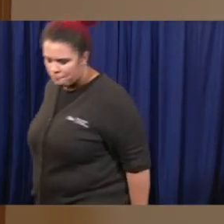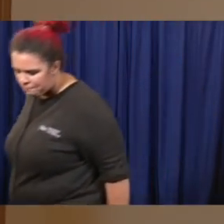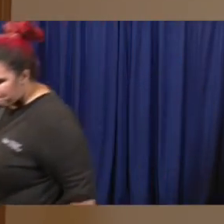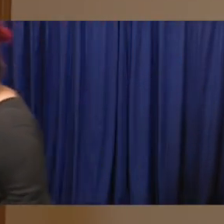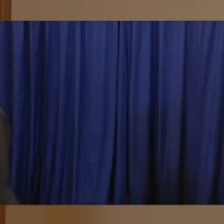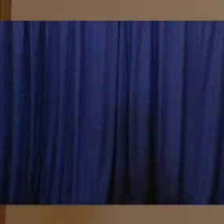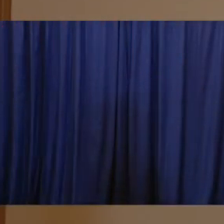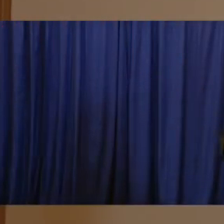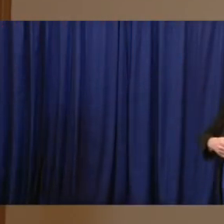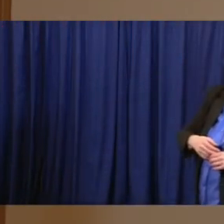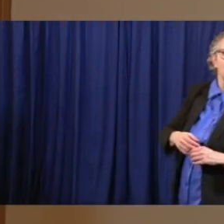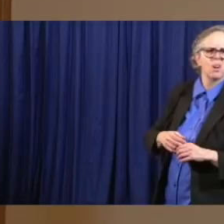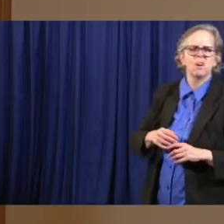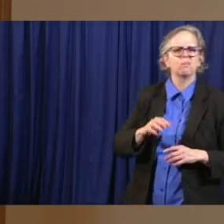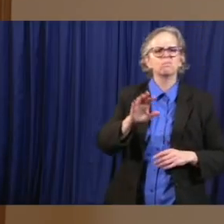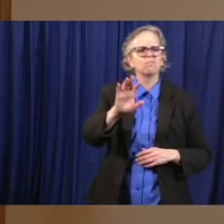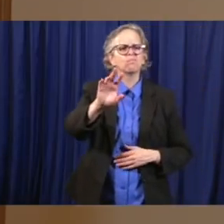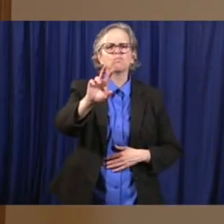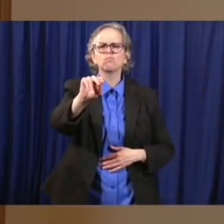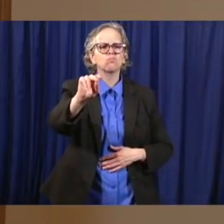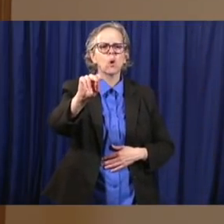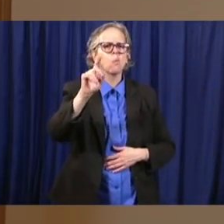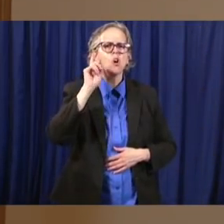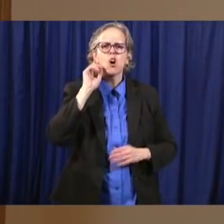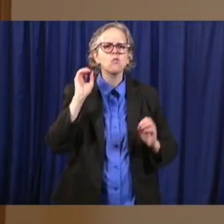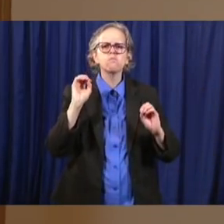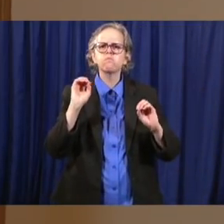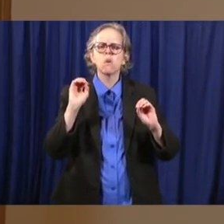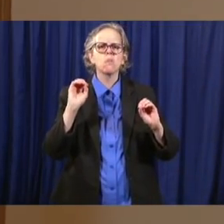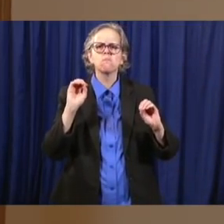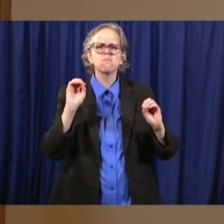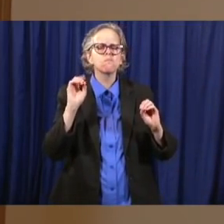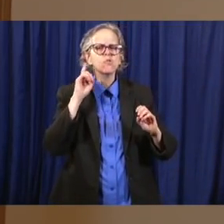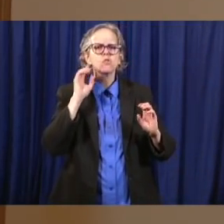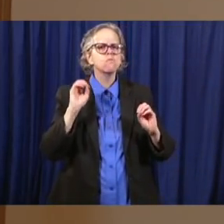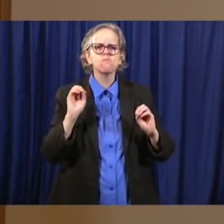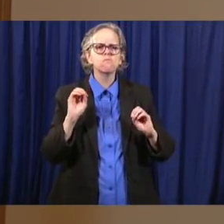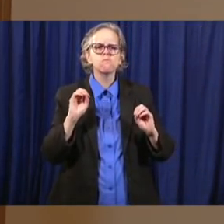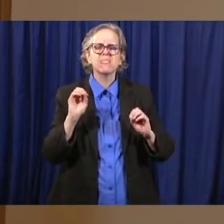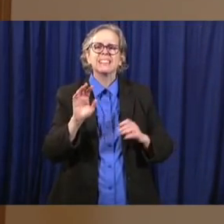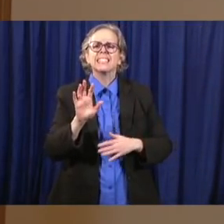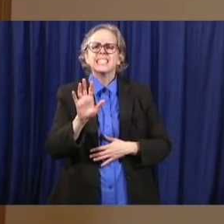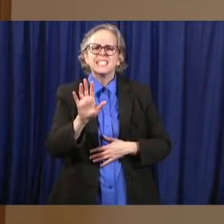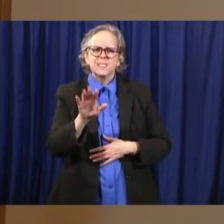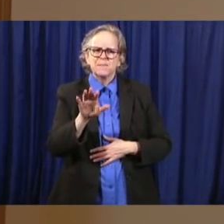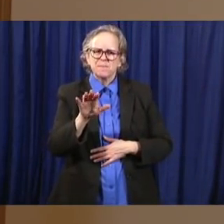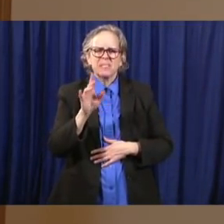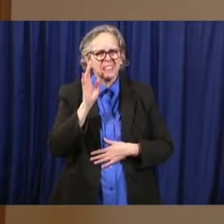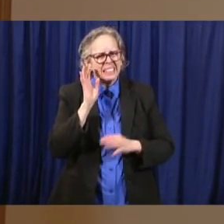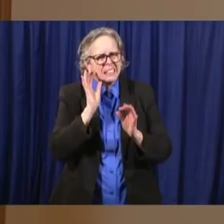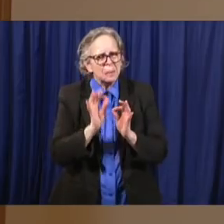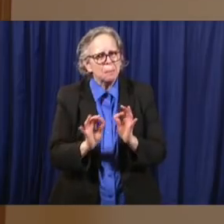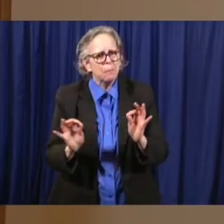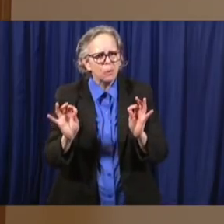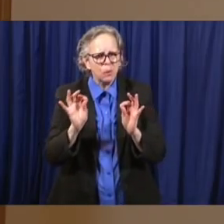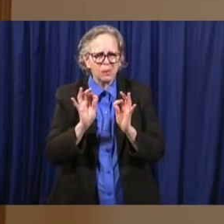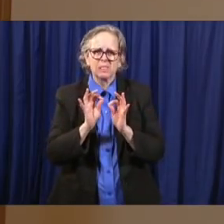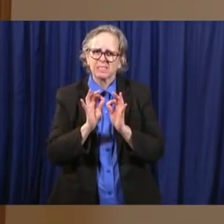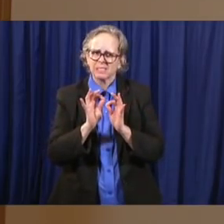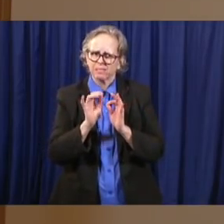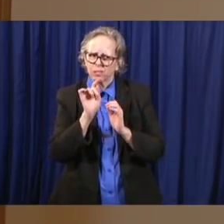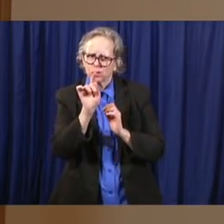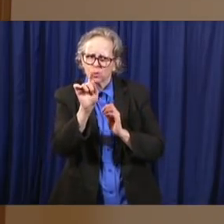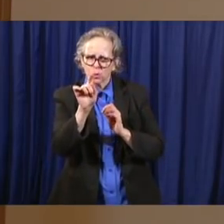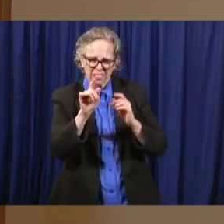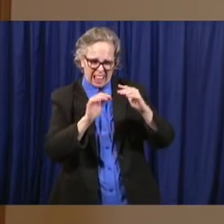any form. I do think it's really important. Part of our trying to keep this capacity in check is